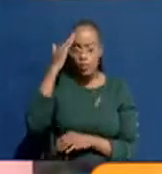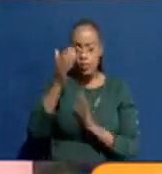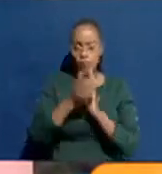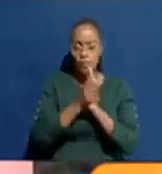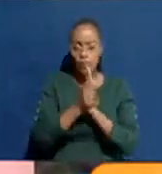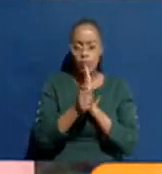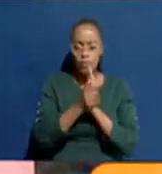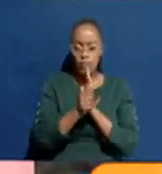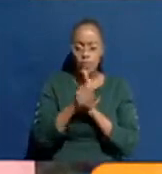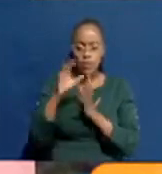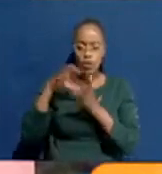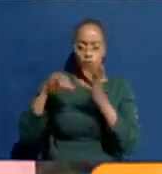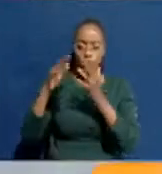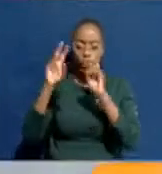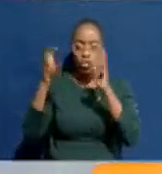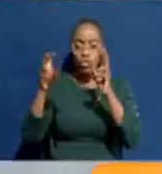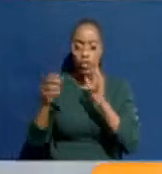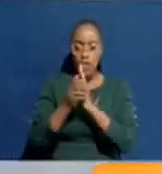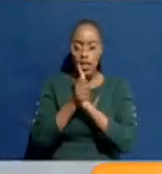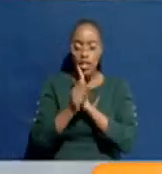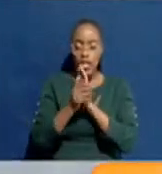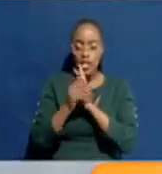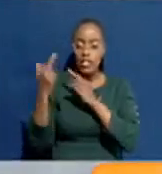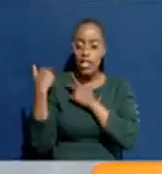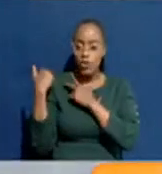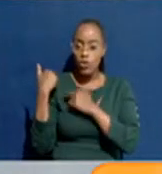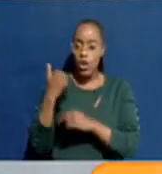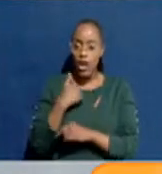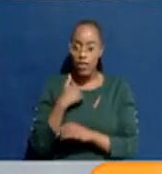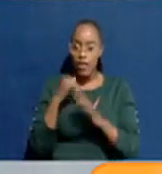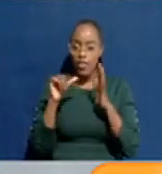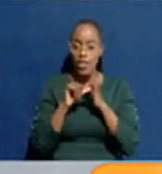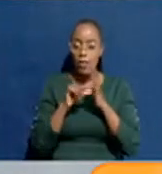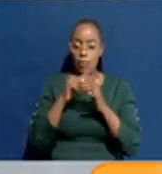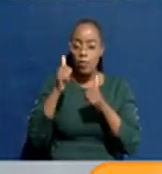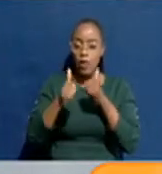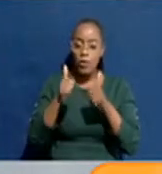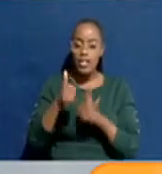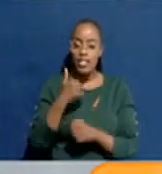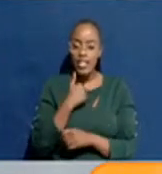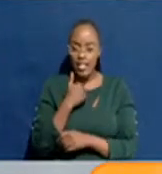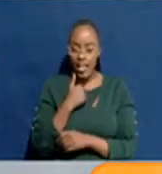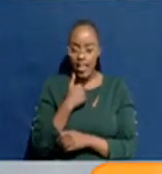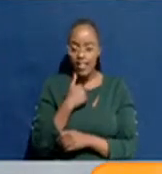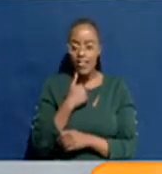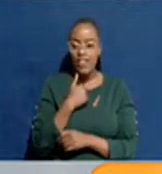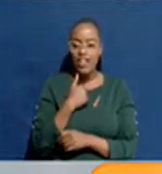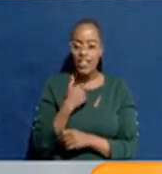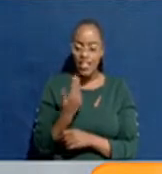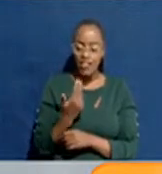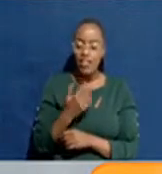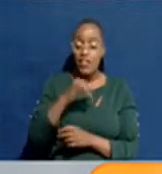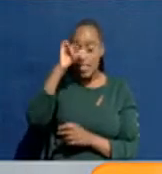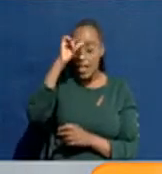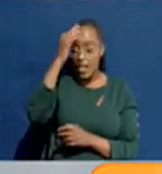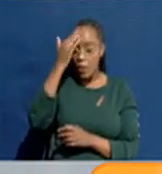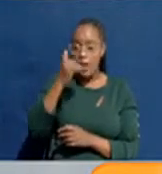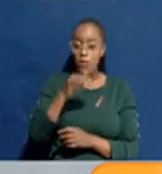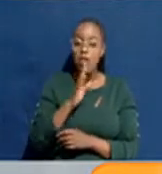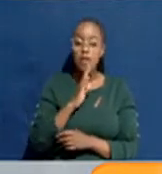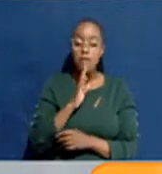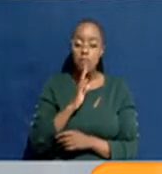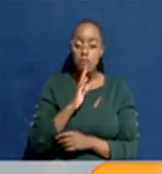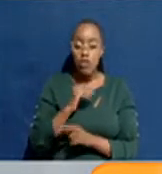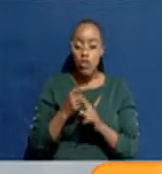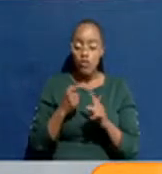experts confuse issues. Experts have a role. The problem we have with development in Africa is that we borrowed